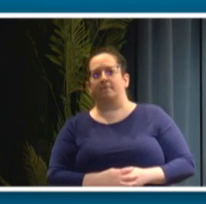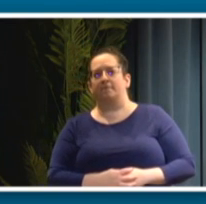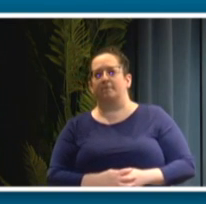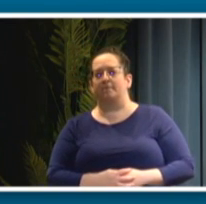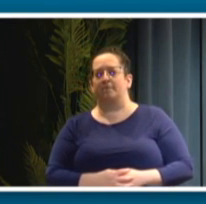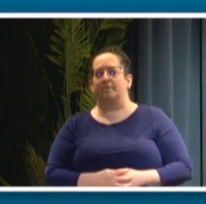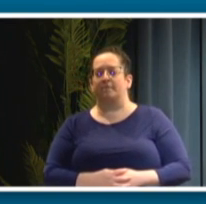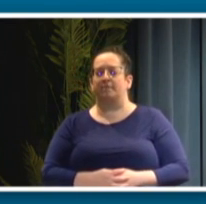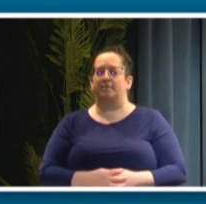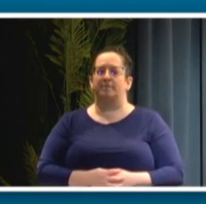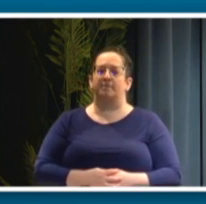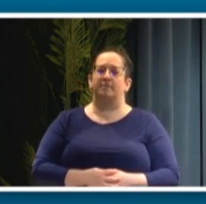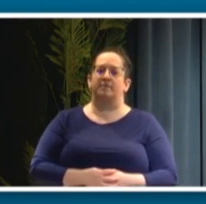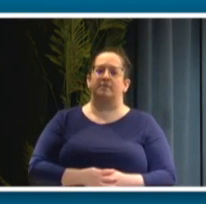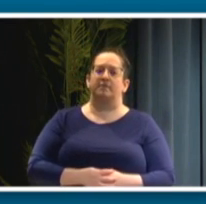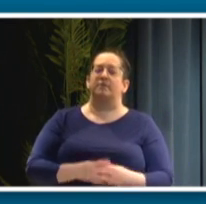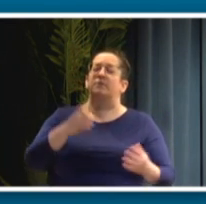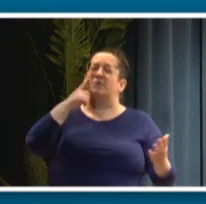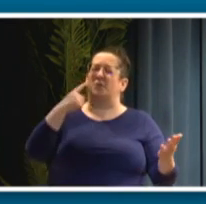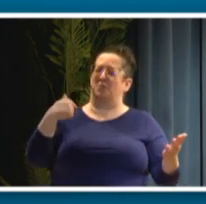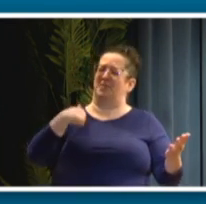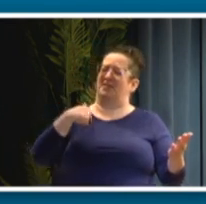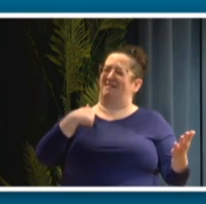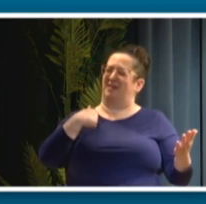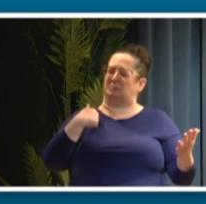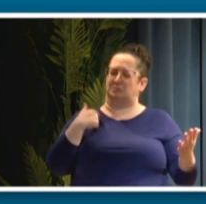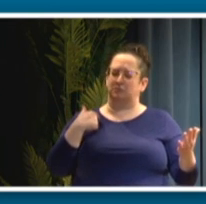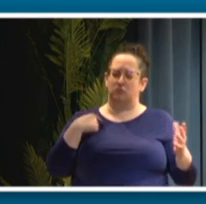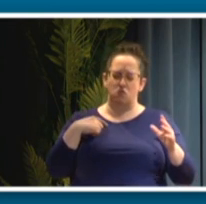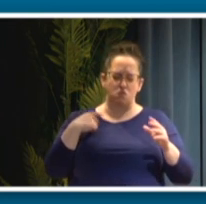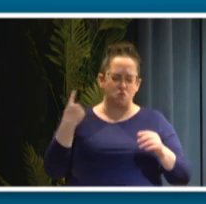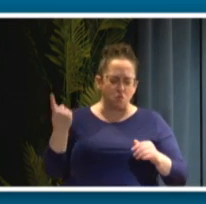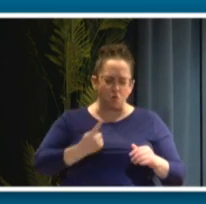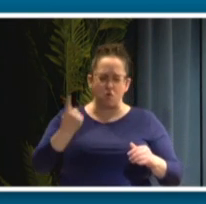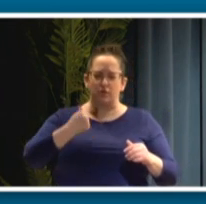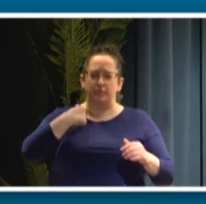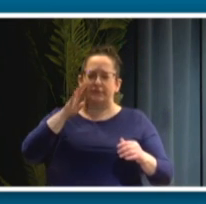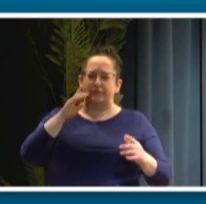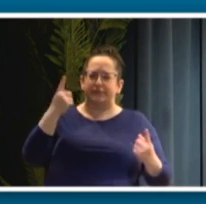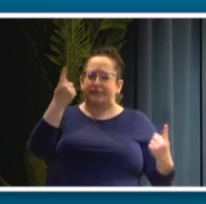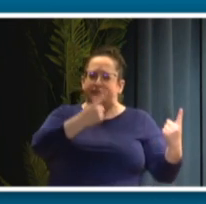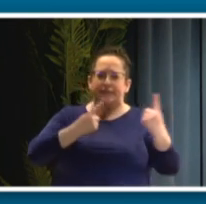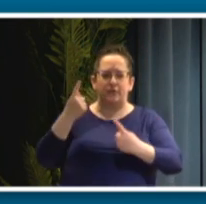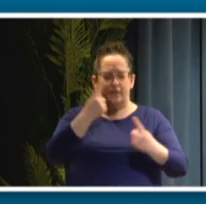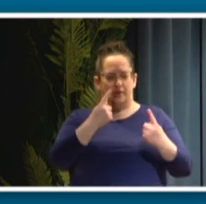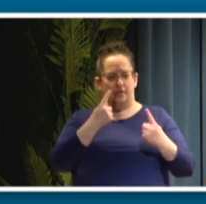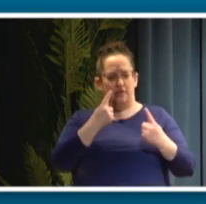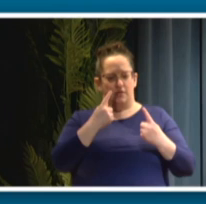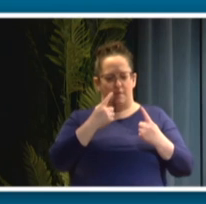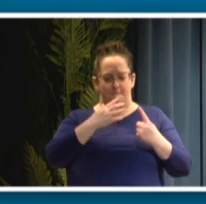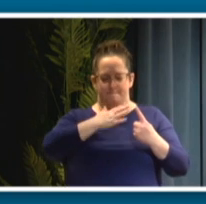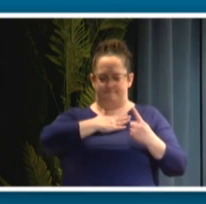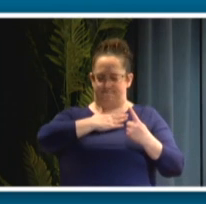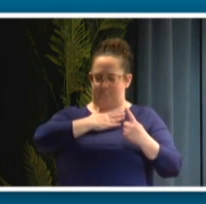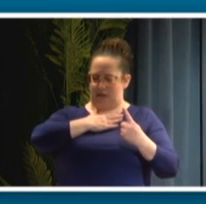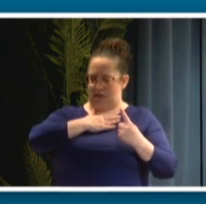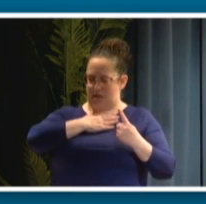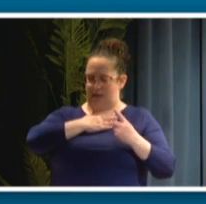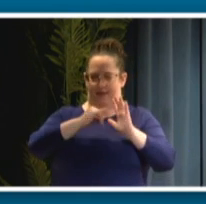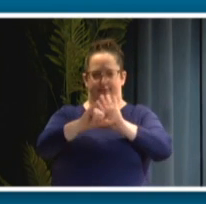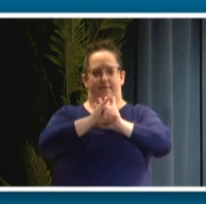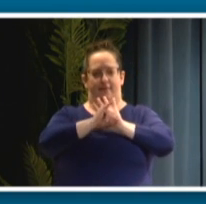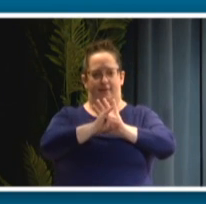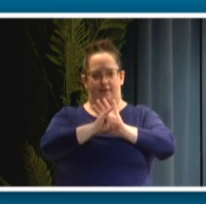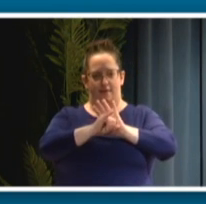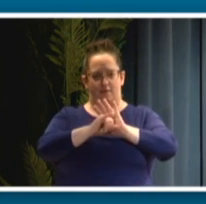considering and thinking about what does it mean to identify and to live in the body of a man. What does it mean